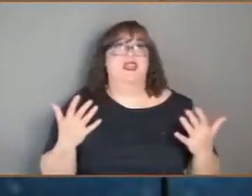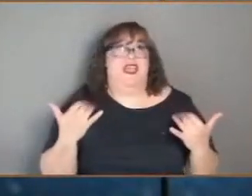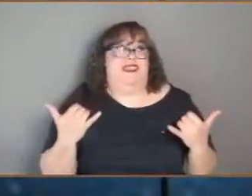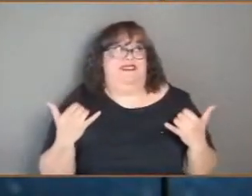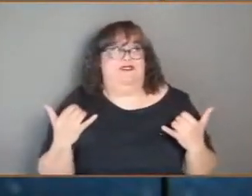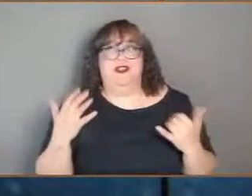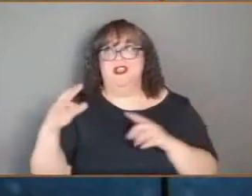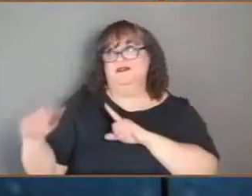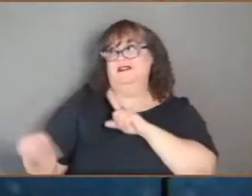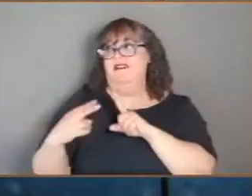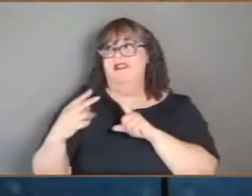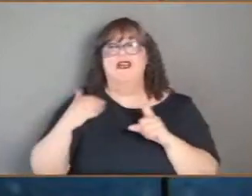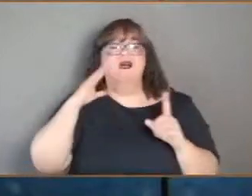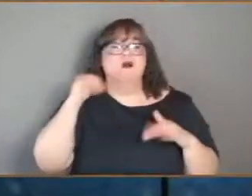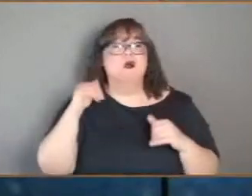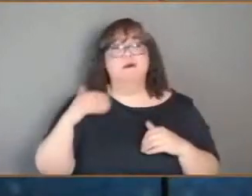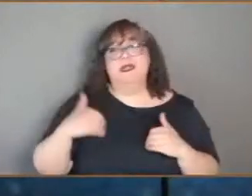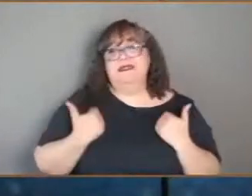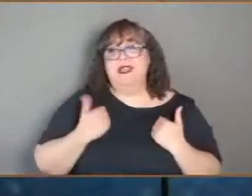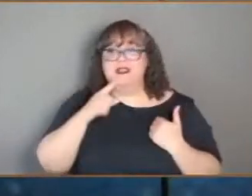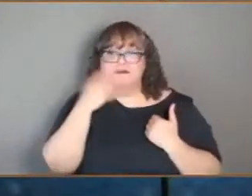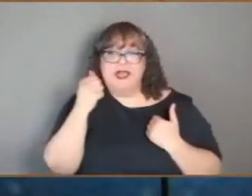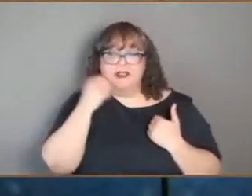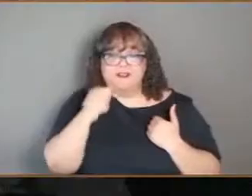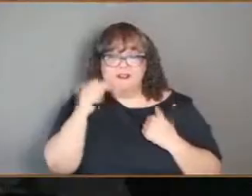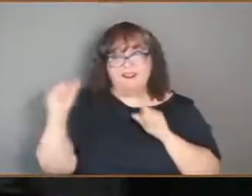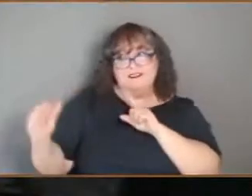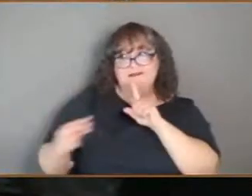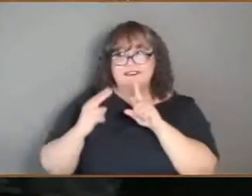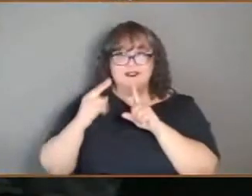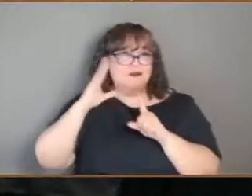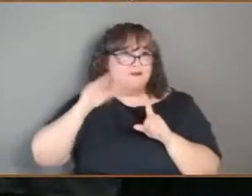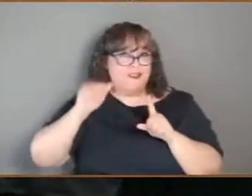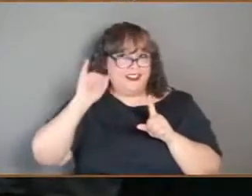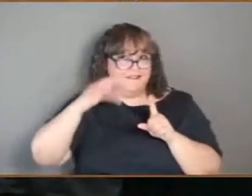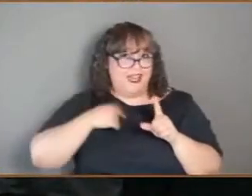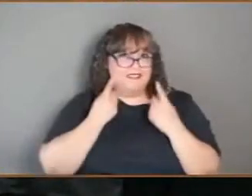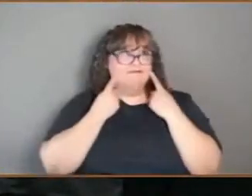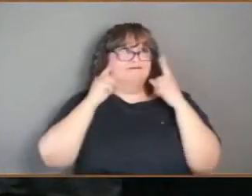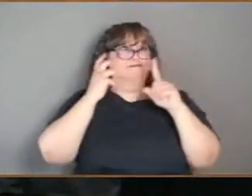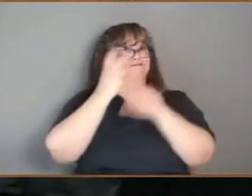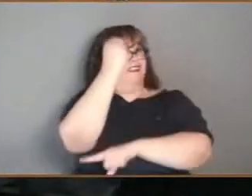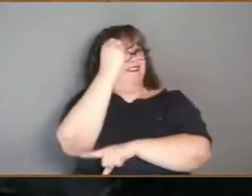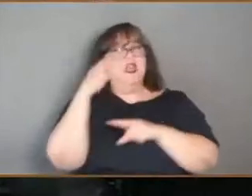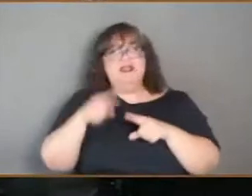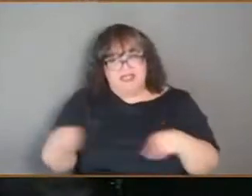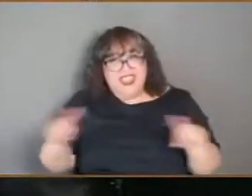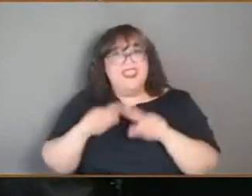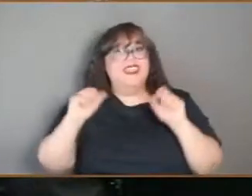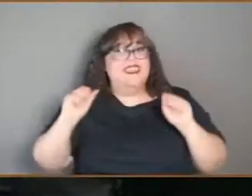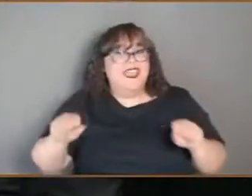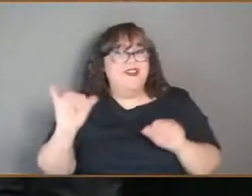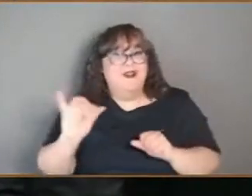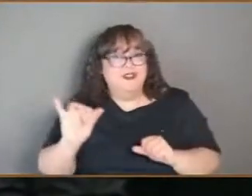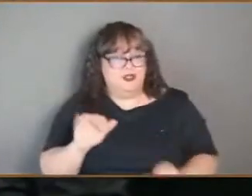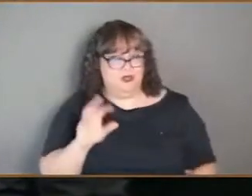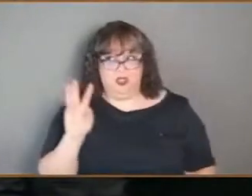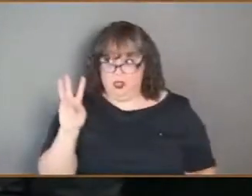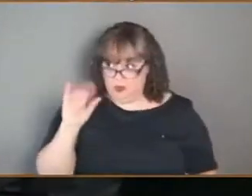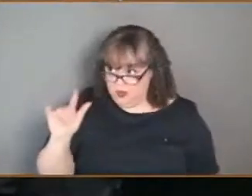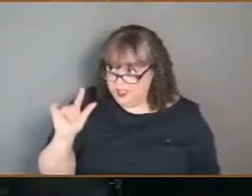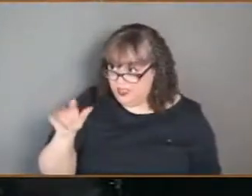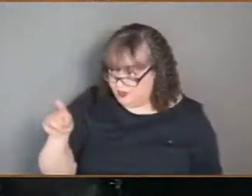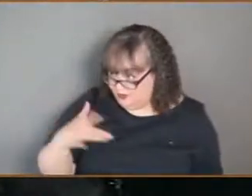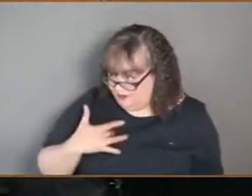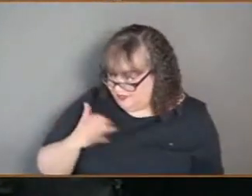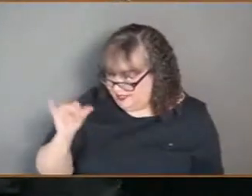see themselves in me and know that if I made it, they definitely can make it too. Yeah, it's good to have that support system. Will, would you say that that's important as well? I definitely echo those same